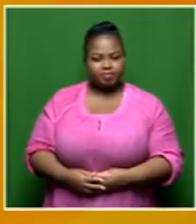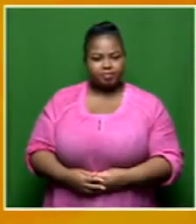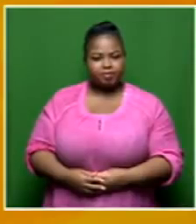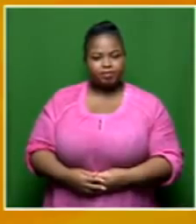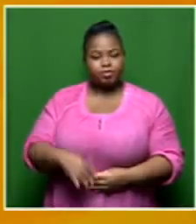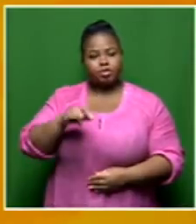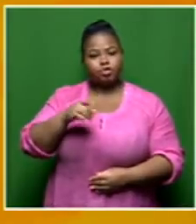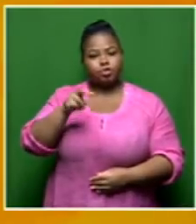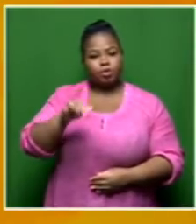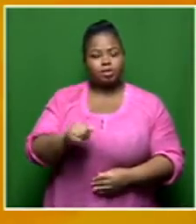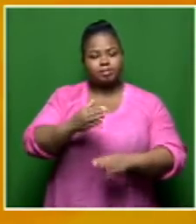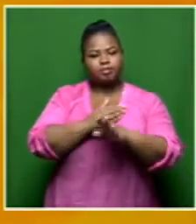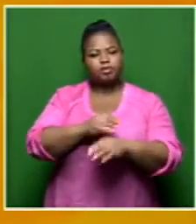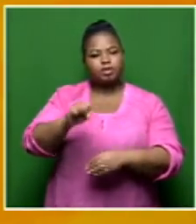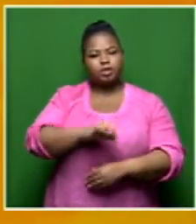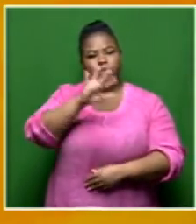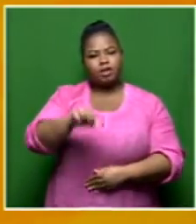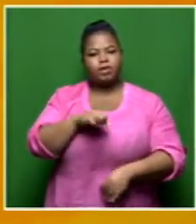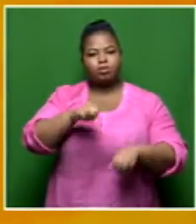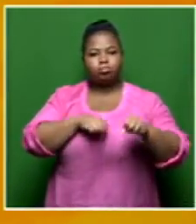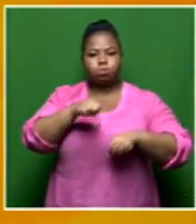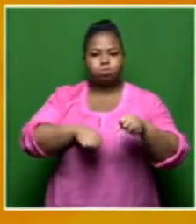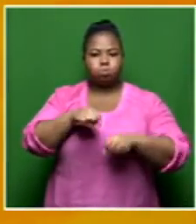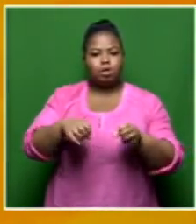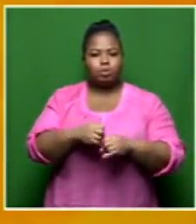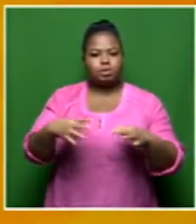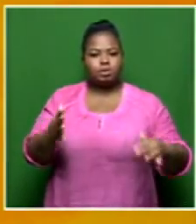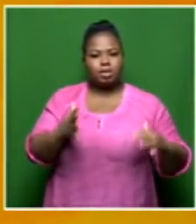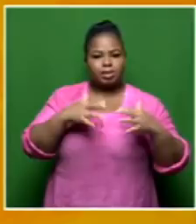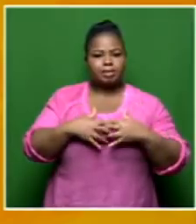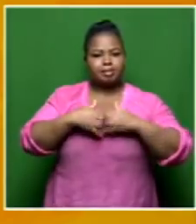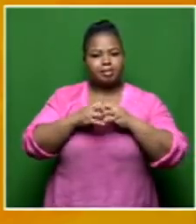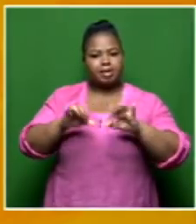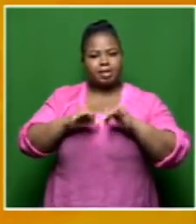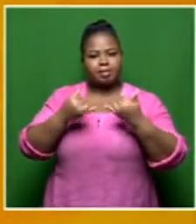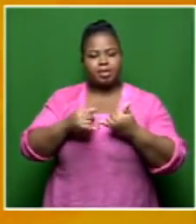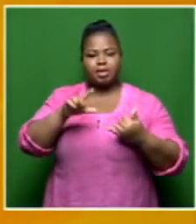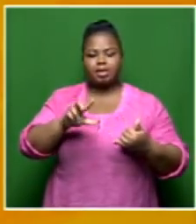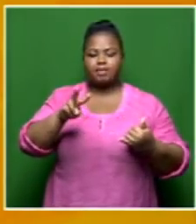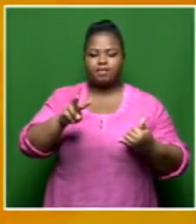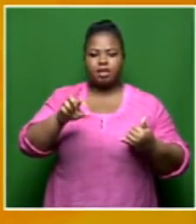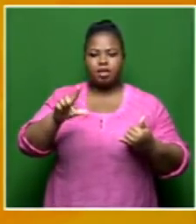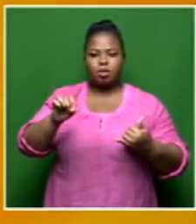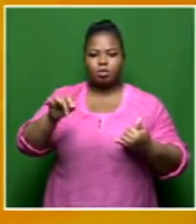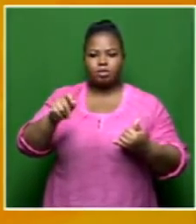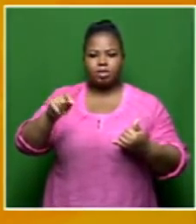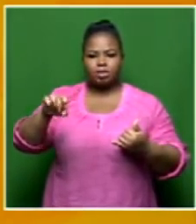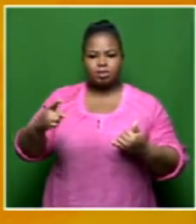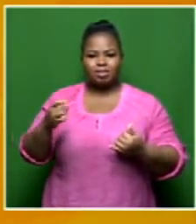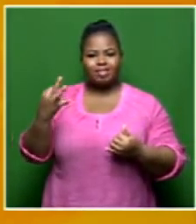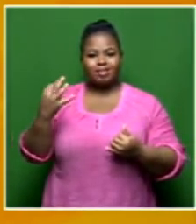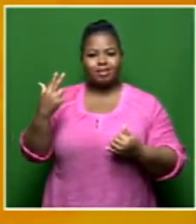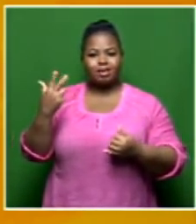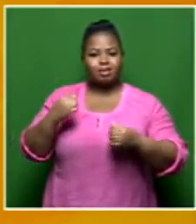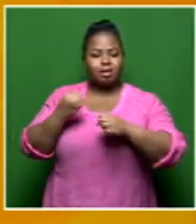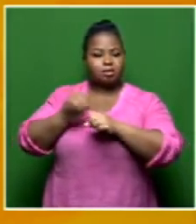Johnny Koen is a former South African pro cyclist who started a sports apparel company, Velotex, 38 years ago. The company